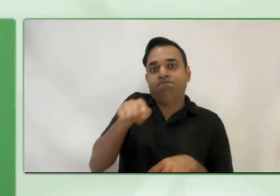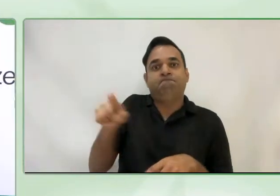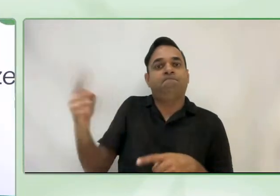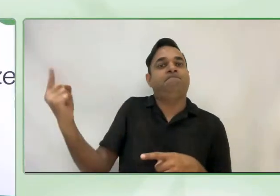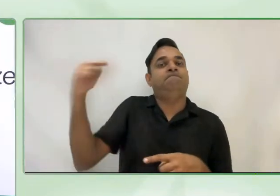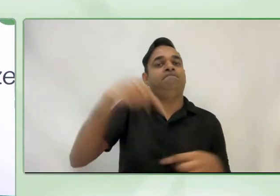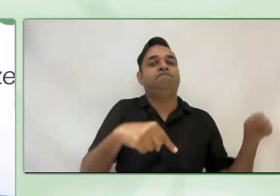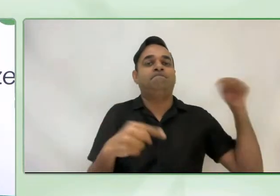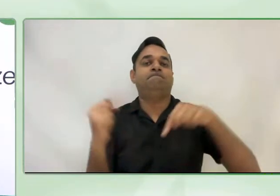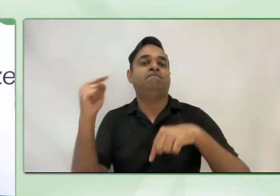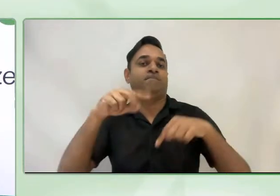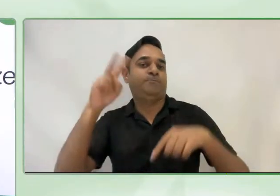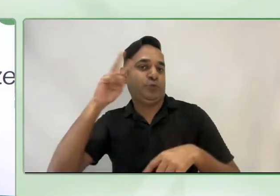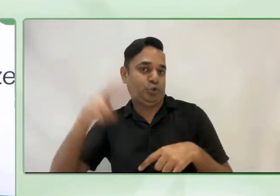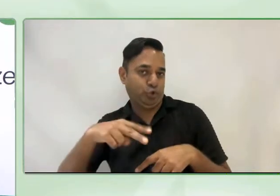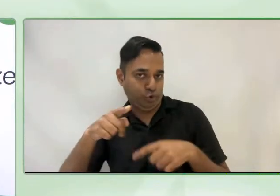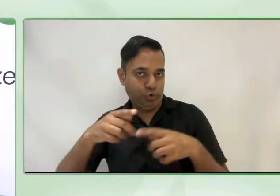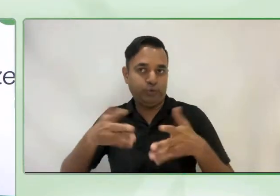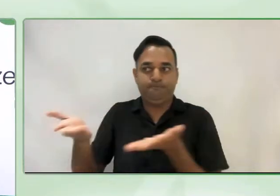Vienna.